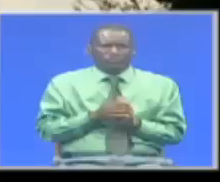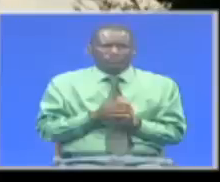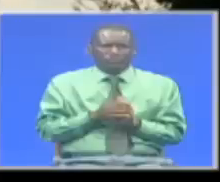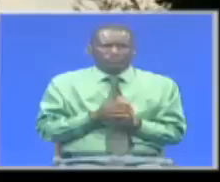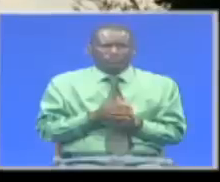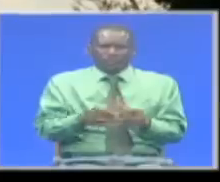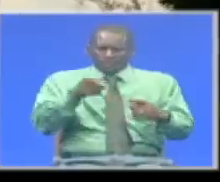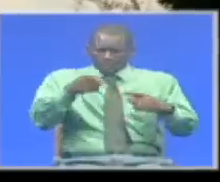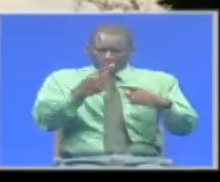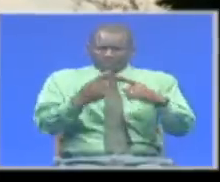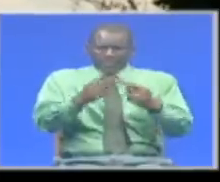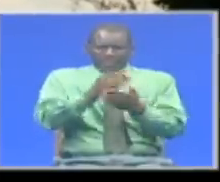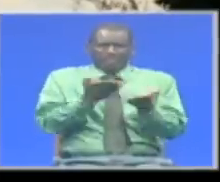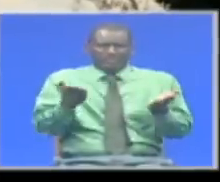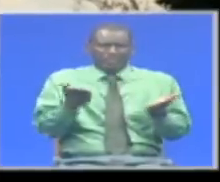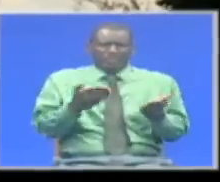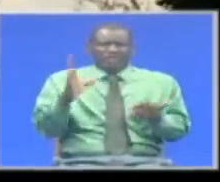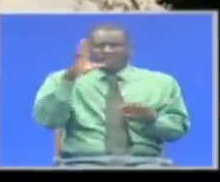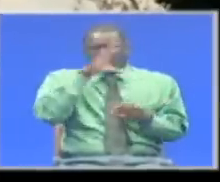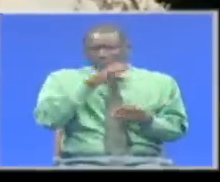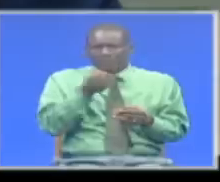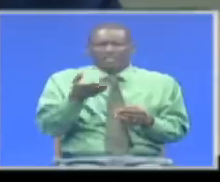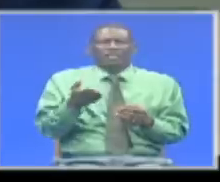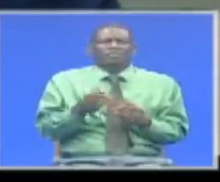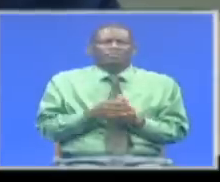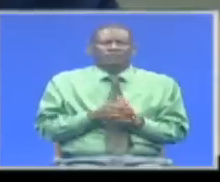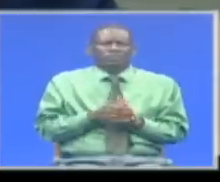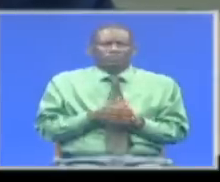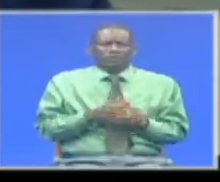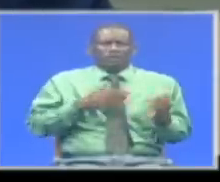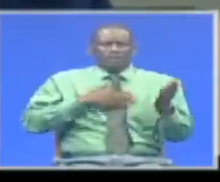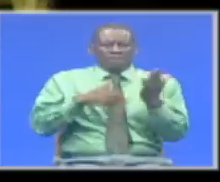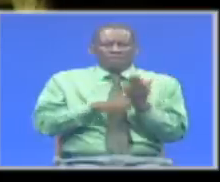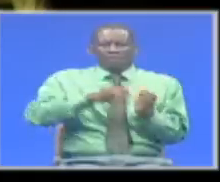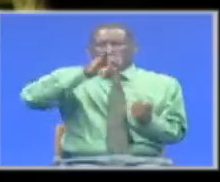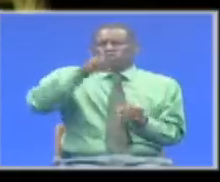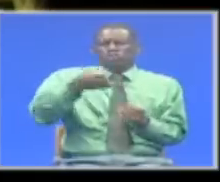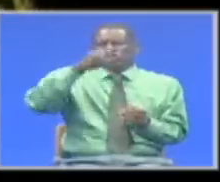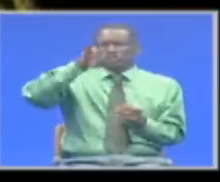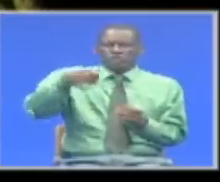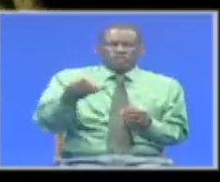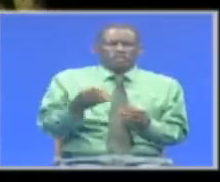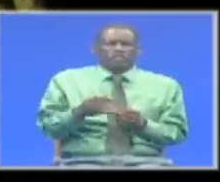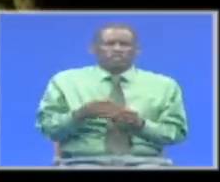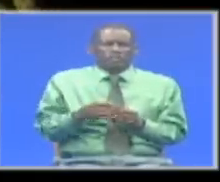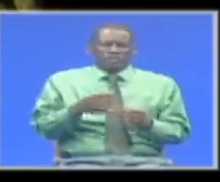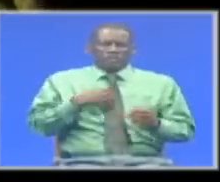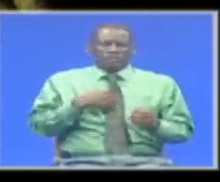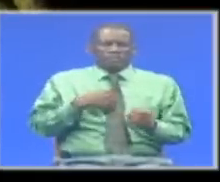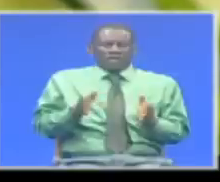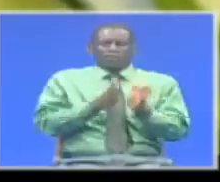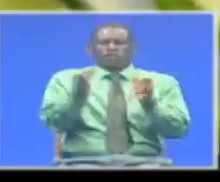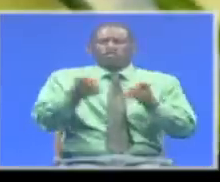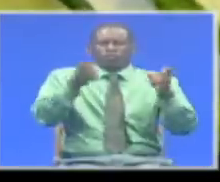But this year, something has been missing from the parade. Kwa majina naitwa JJ Jackson Japit. I'm the general